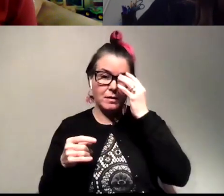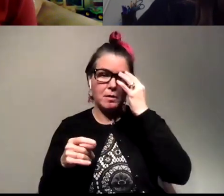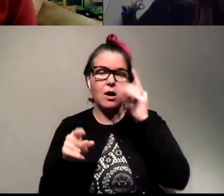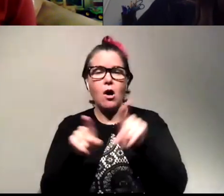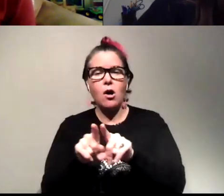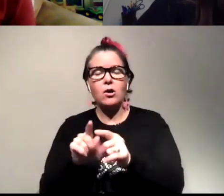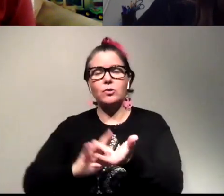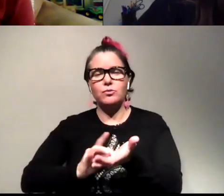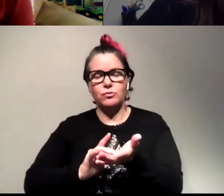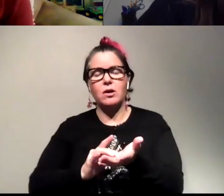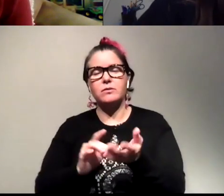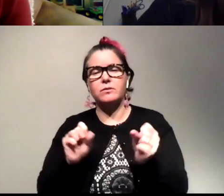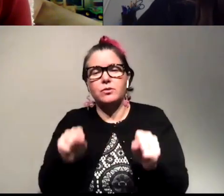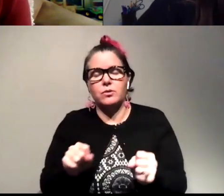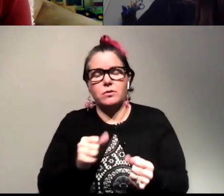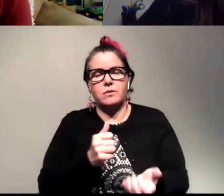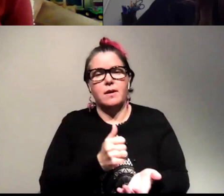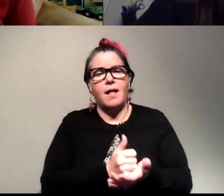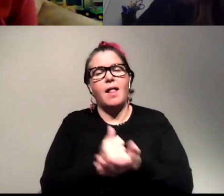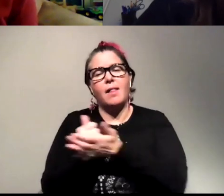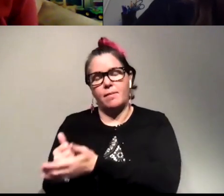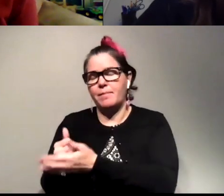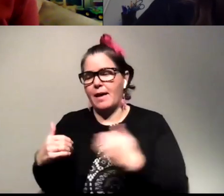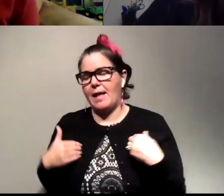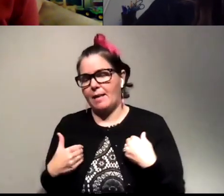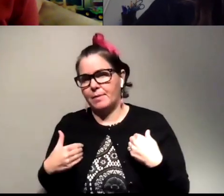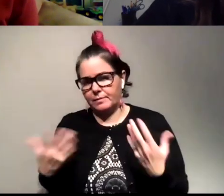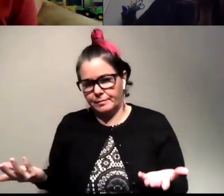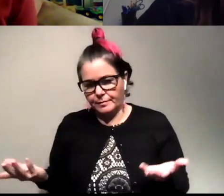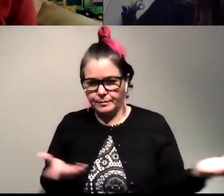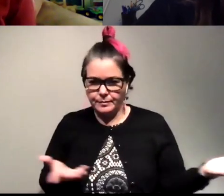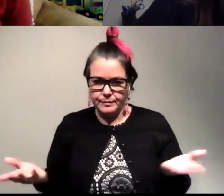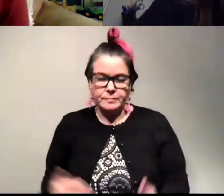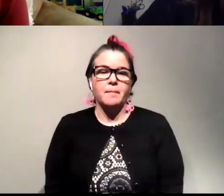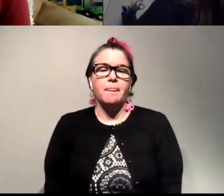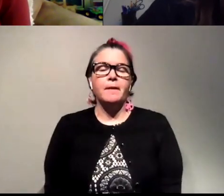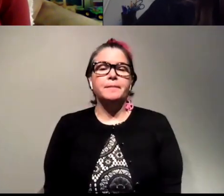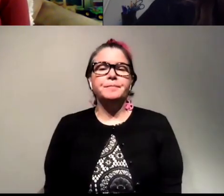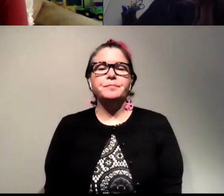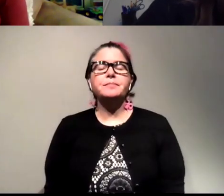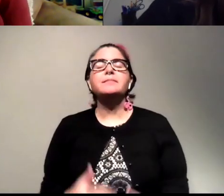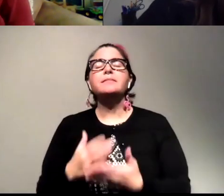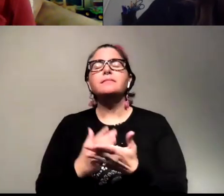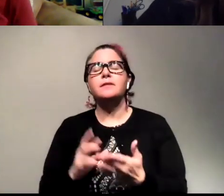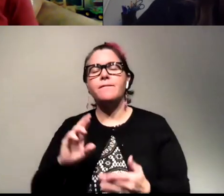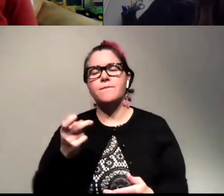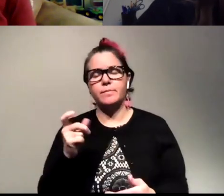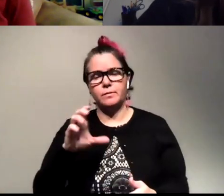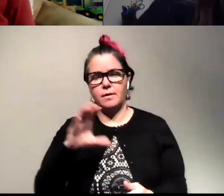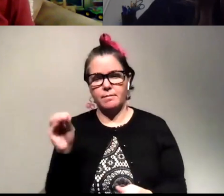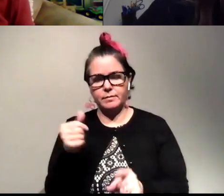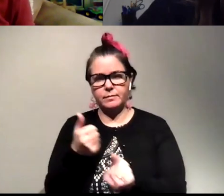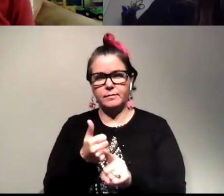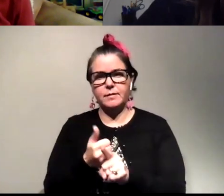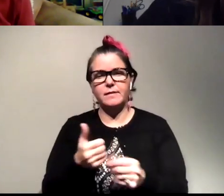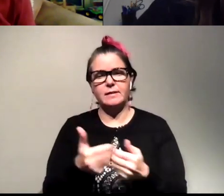that could be really helpful for companion animals. So, there are some pharmaceutical companies have